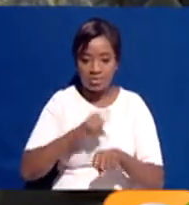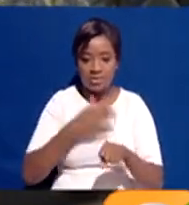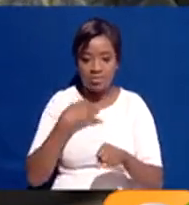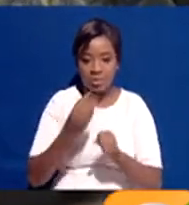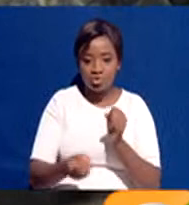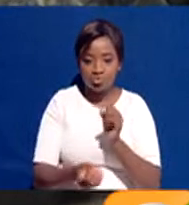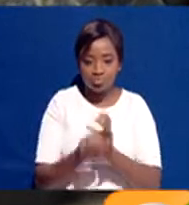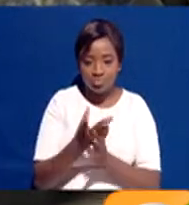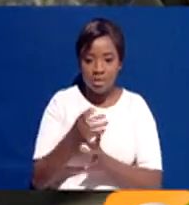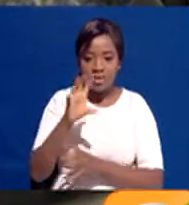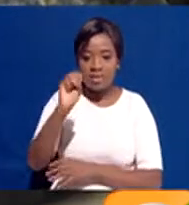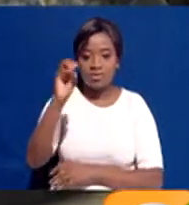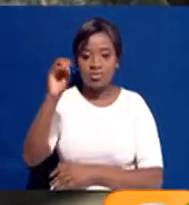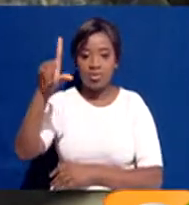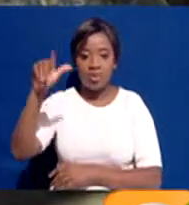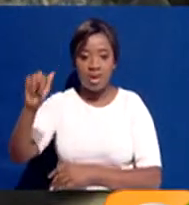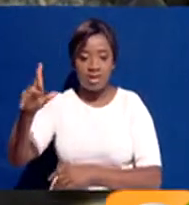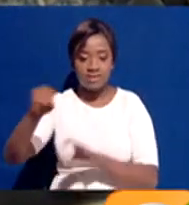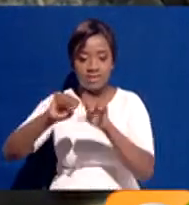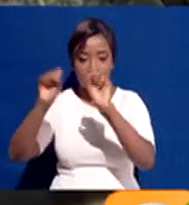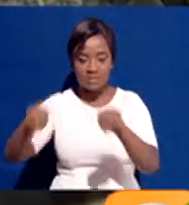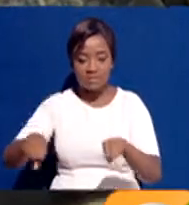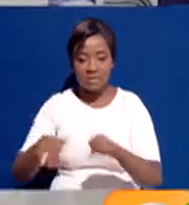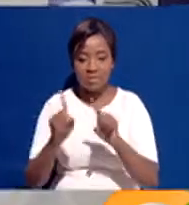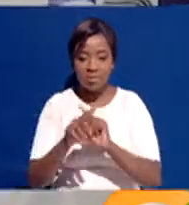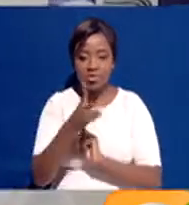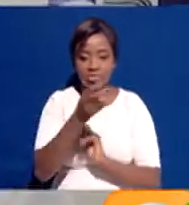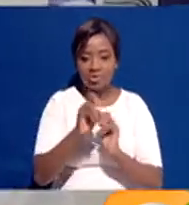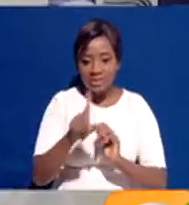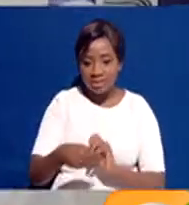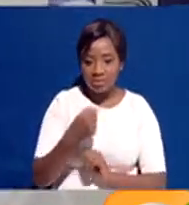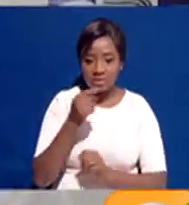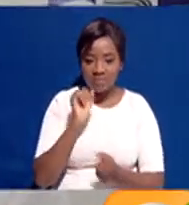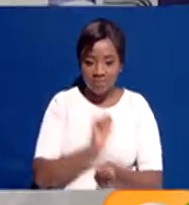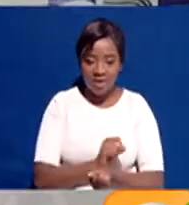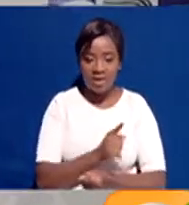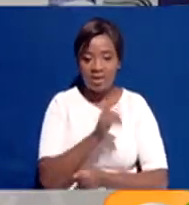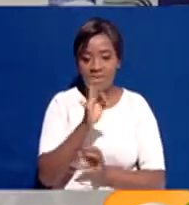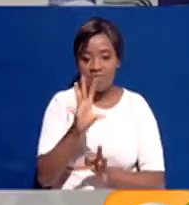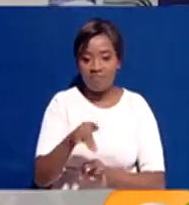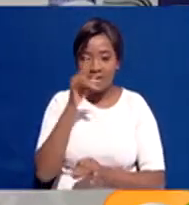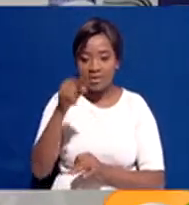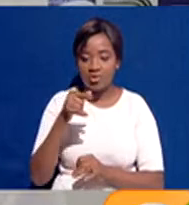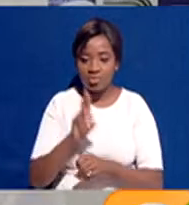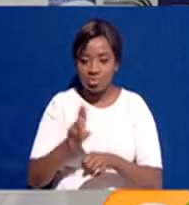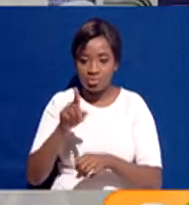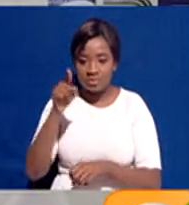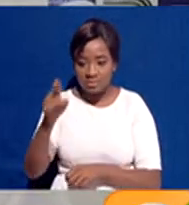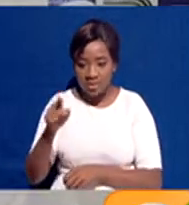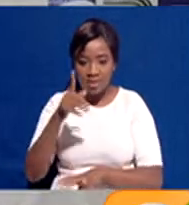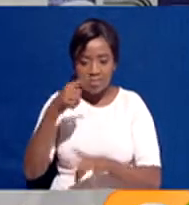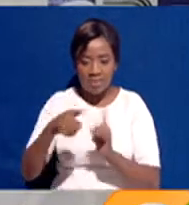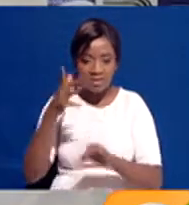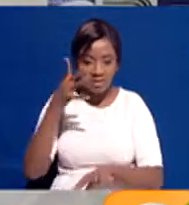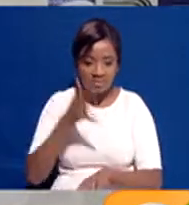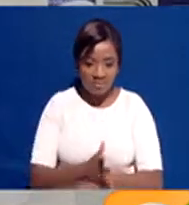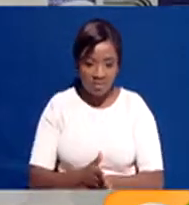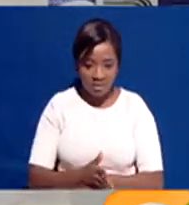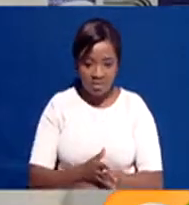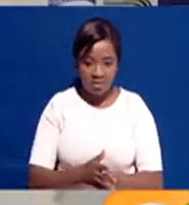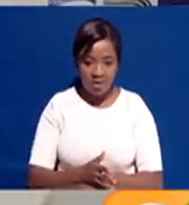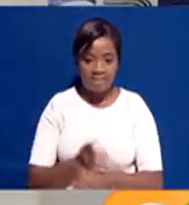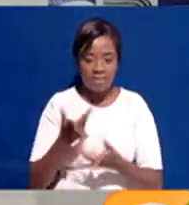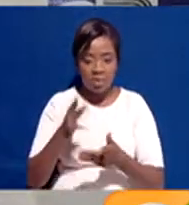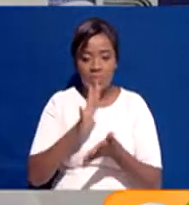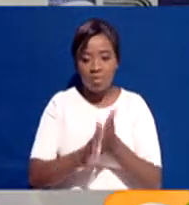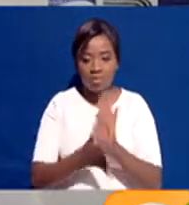systems and a 20,000 shilling fine for those found culpable of installing solar water heating infrastructure without